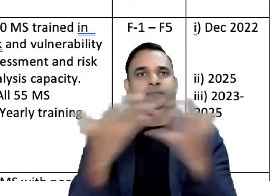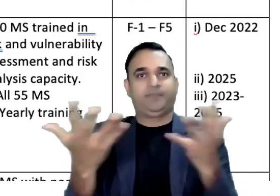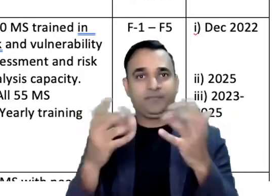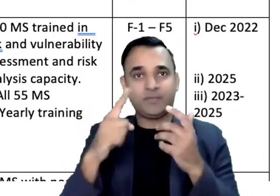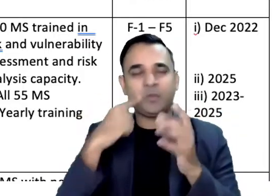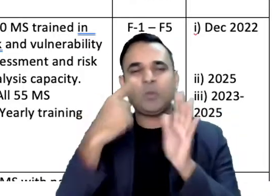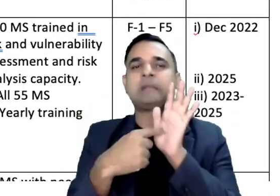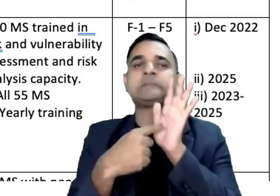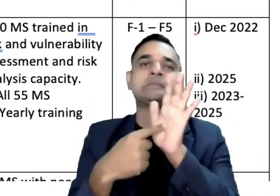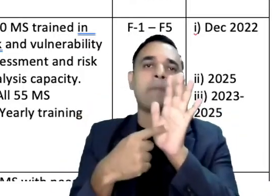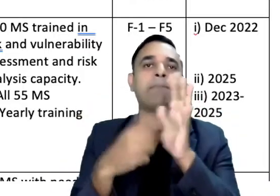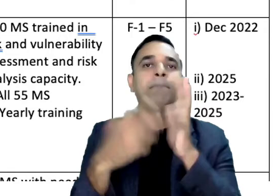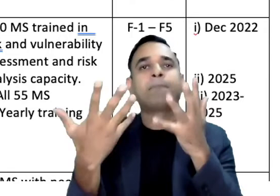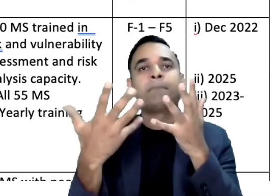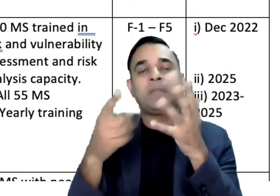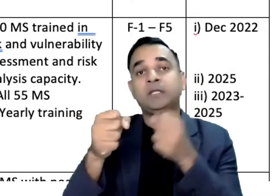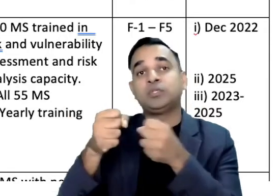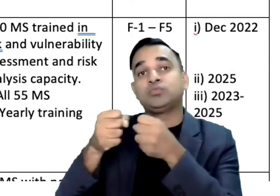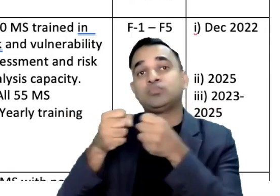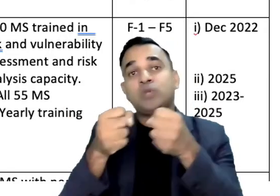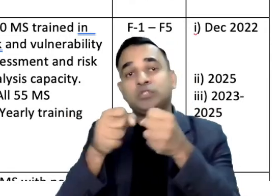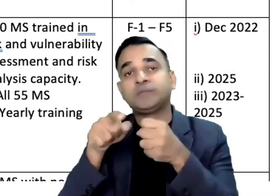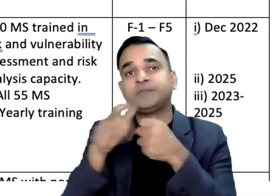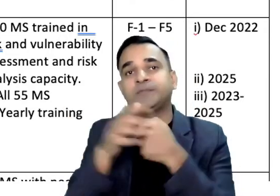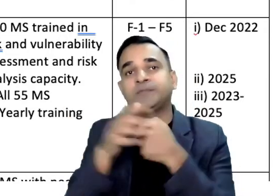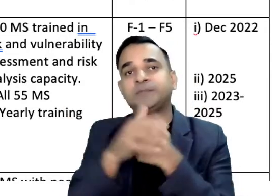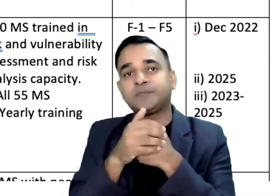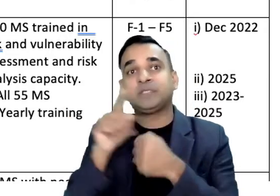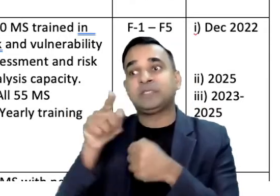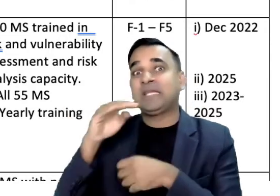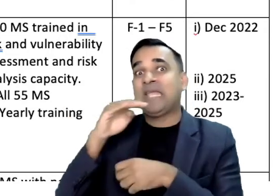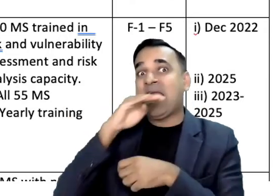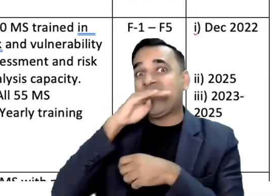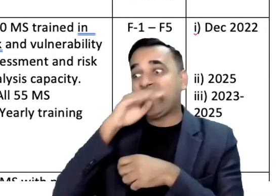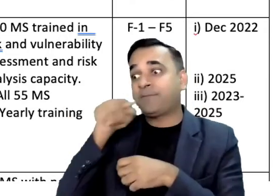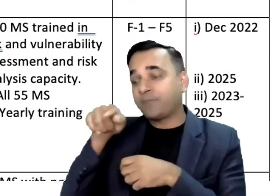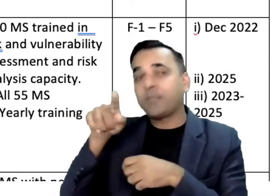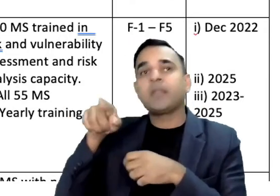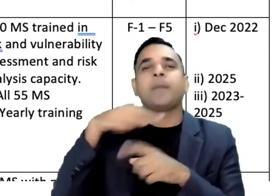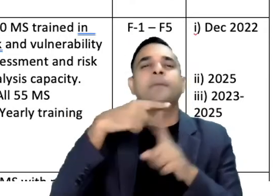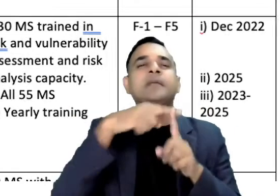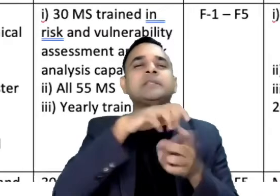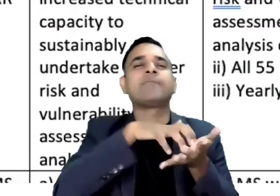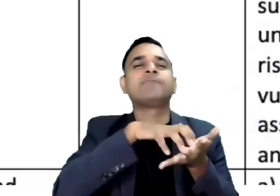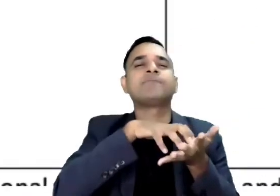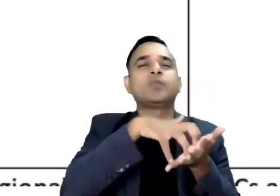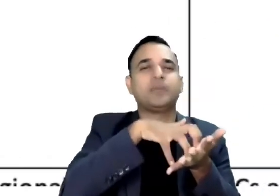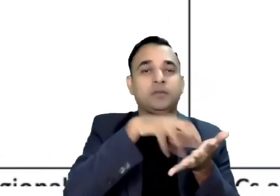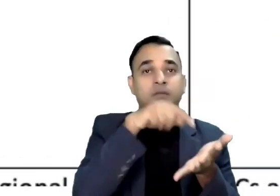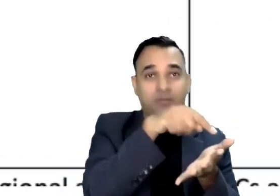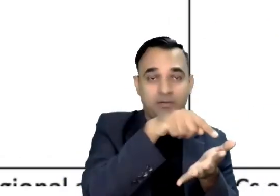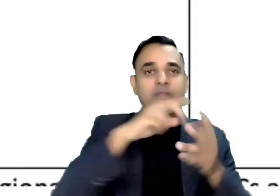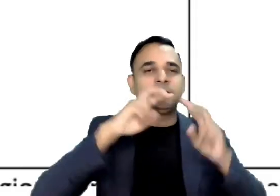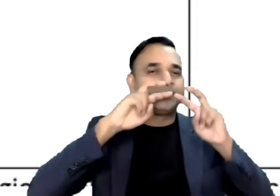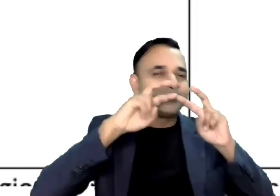that is risk and vulnerability assessment analysis. The key activities are so many, but one of them is support member